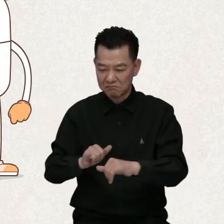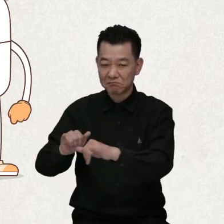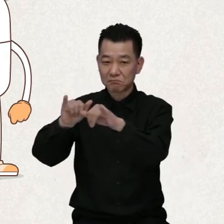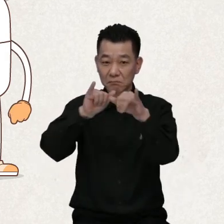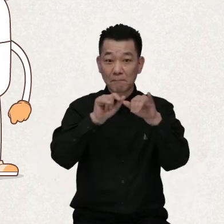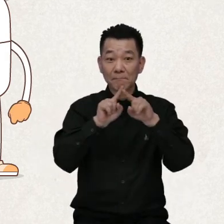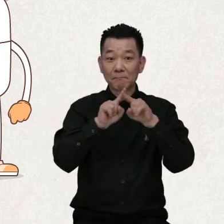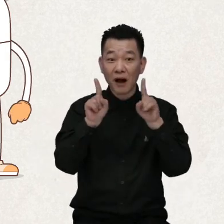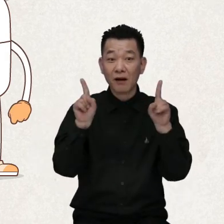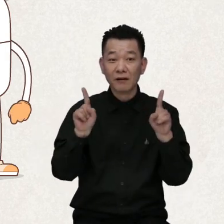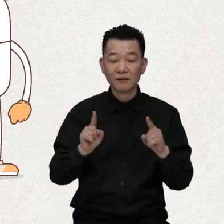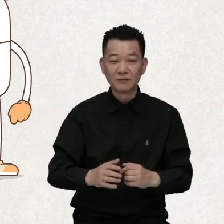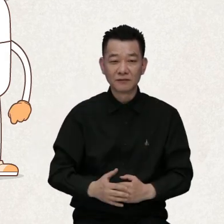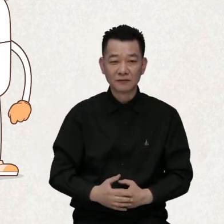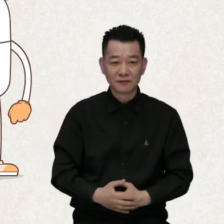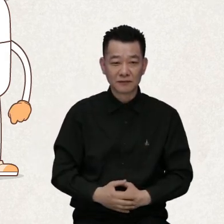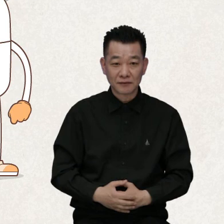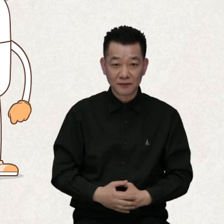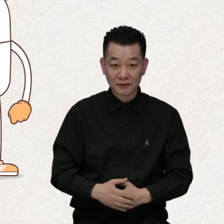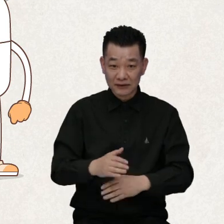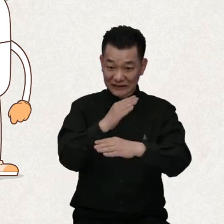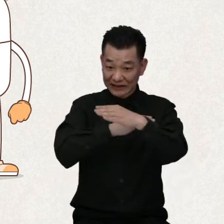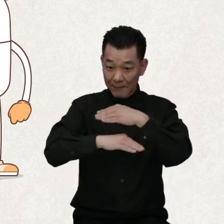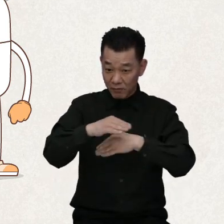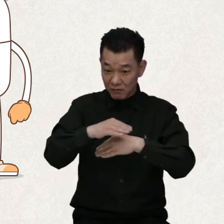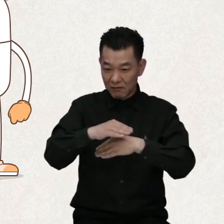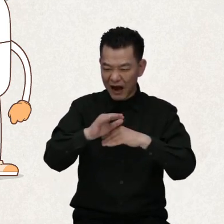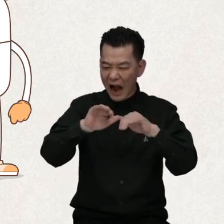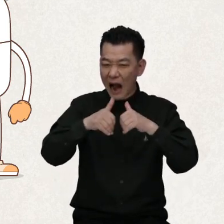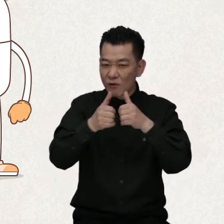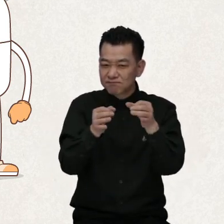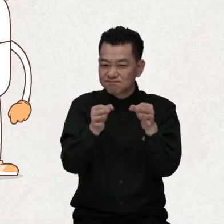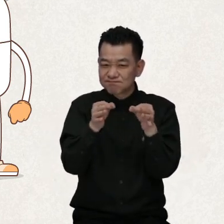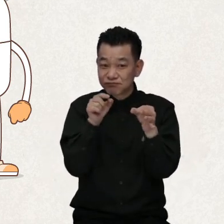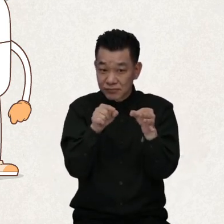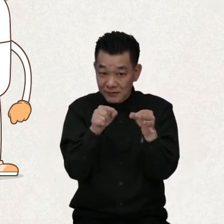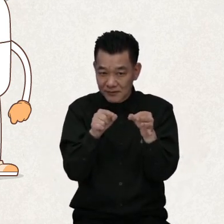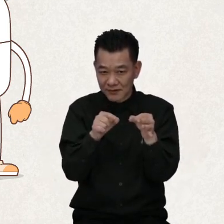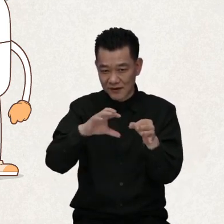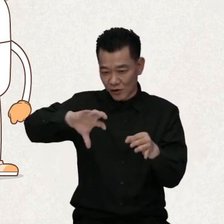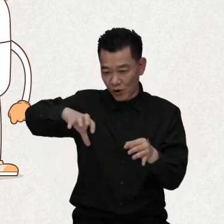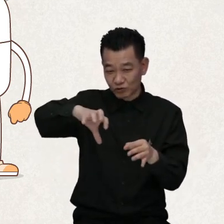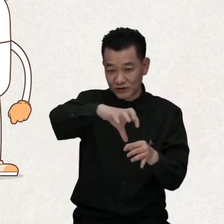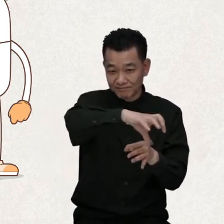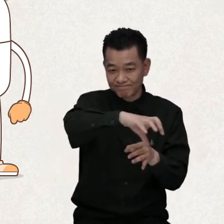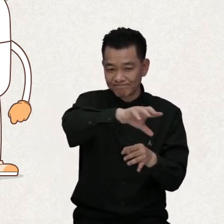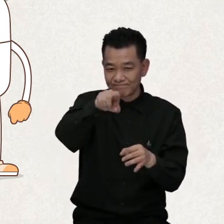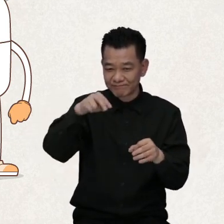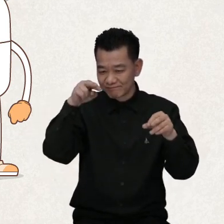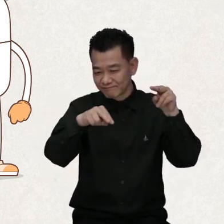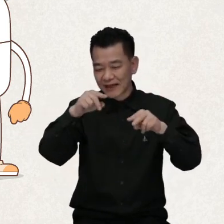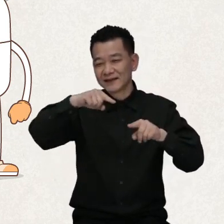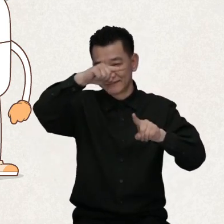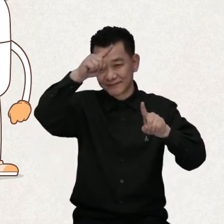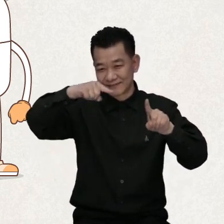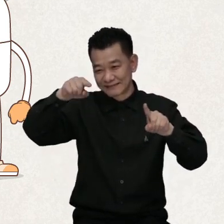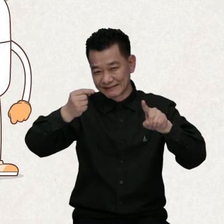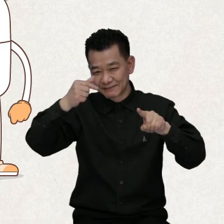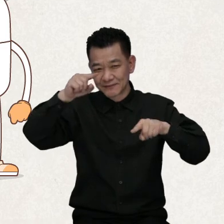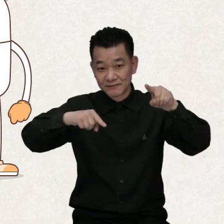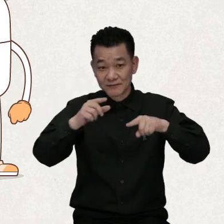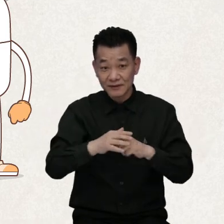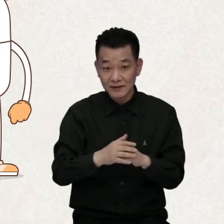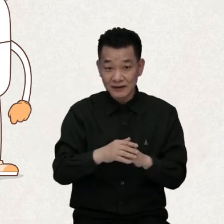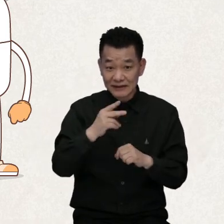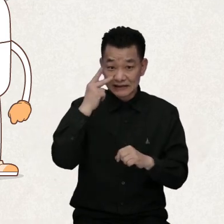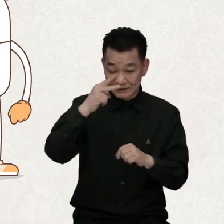you are right. There are similarities, but how a person with a disability should be defined differs from country to country,